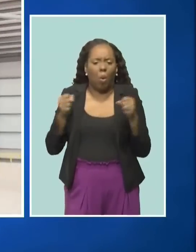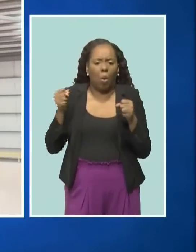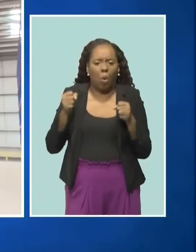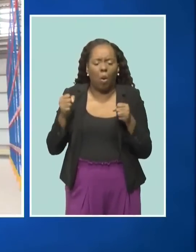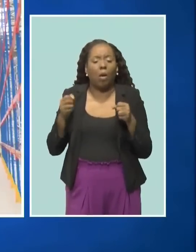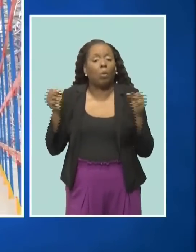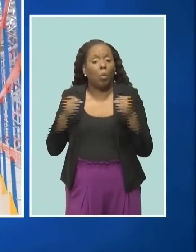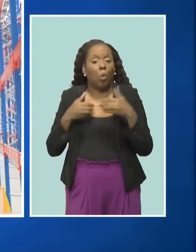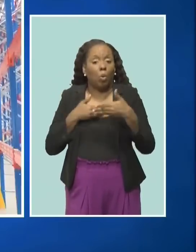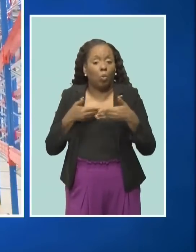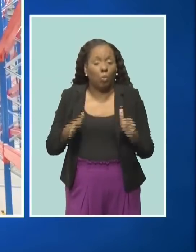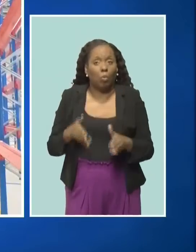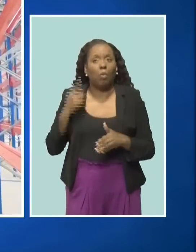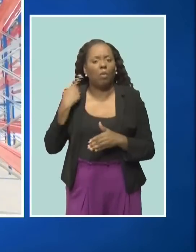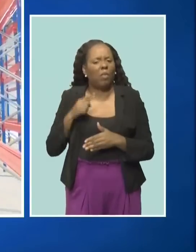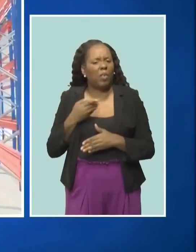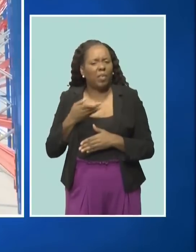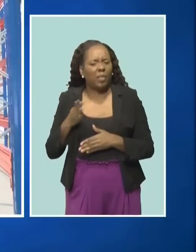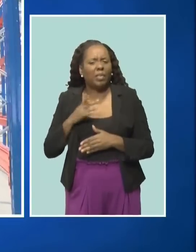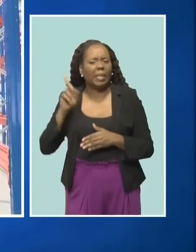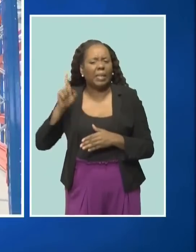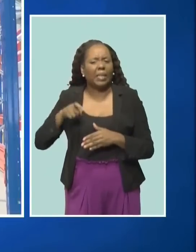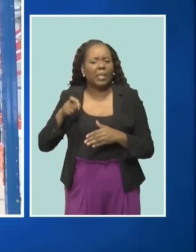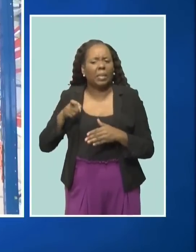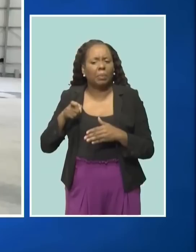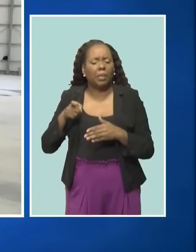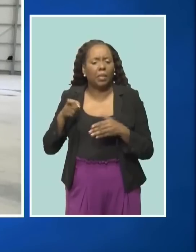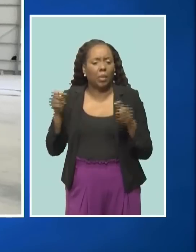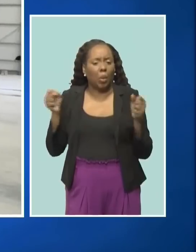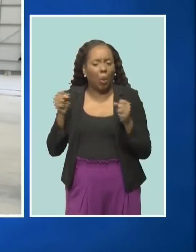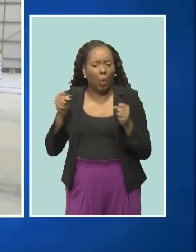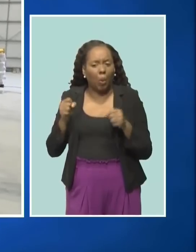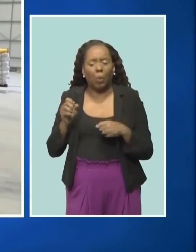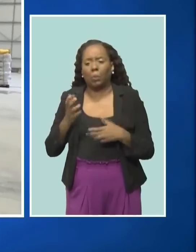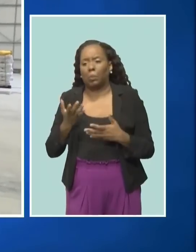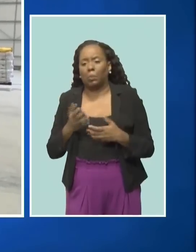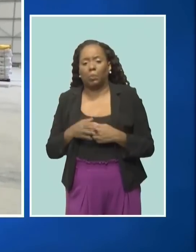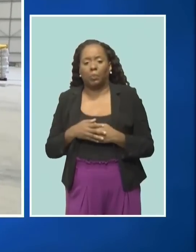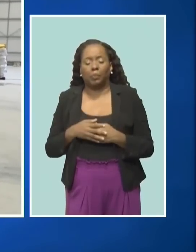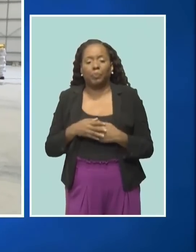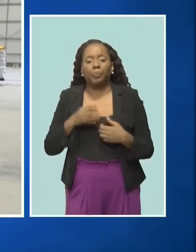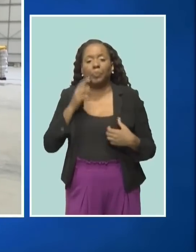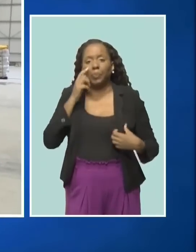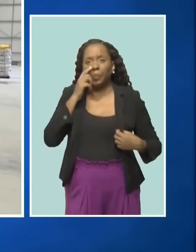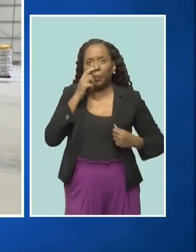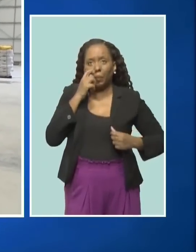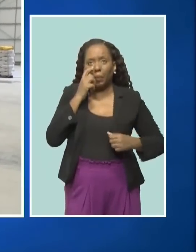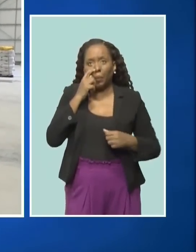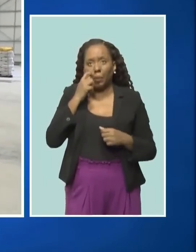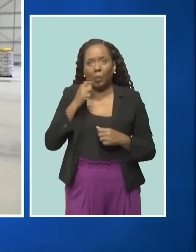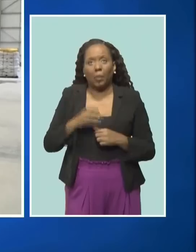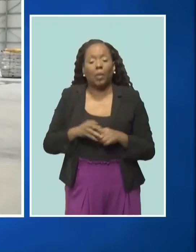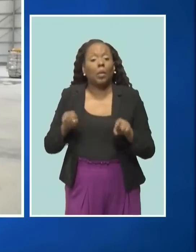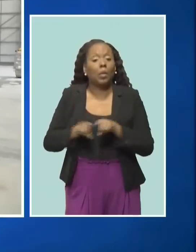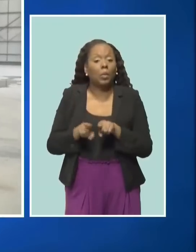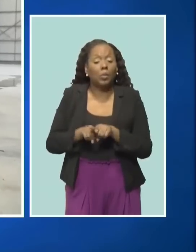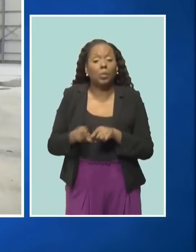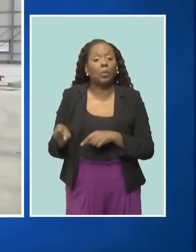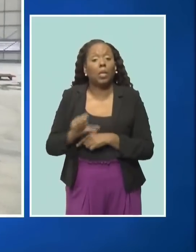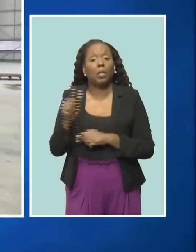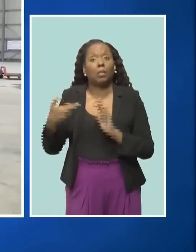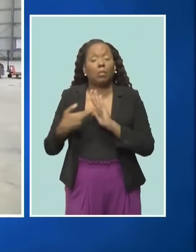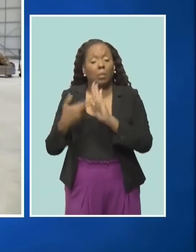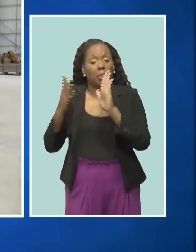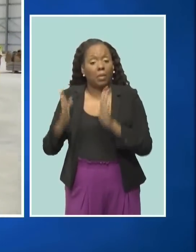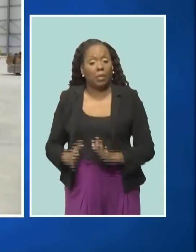items. Meanwhile, the World Food Programme Caribbean Multi-Country Office Head of Supply Chain, Andrew Jackson, says this